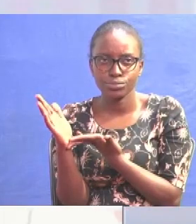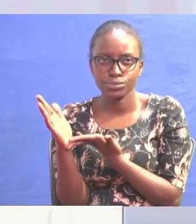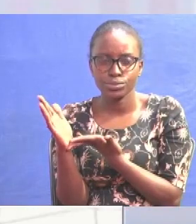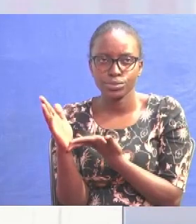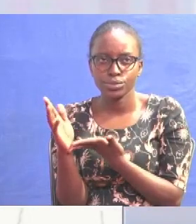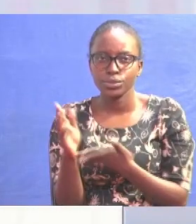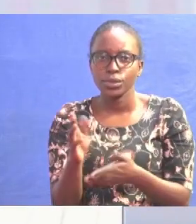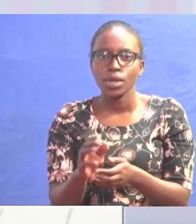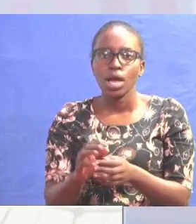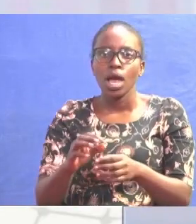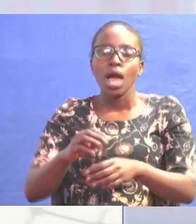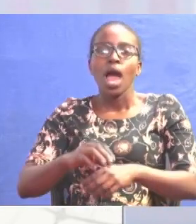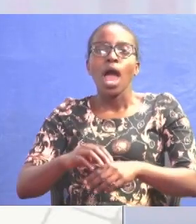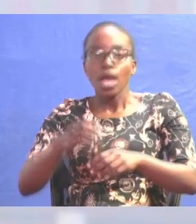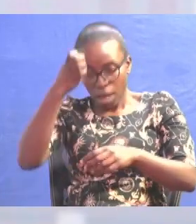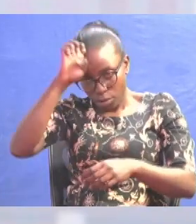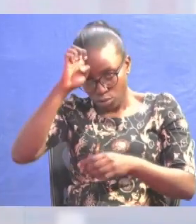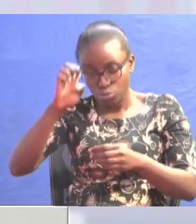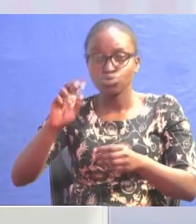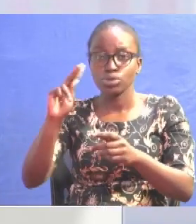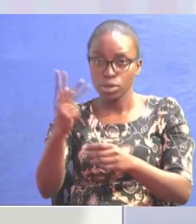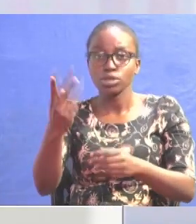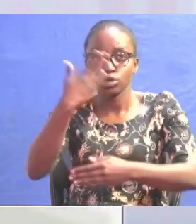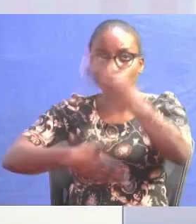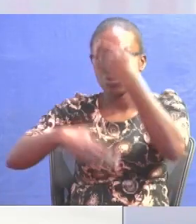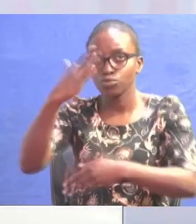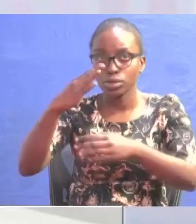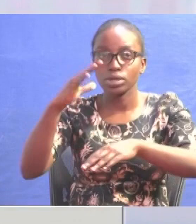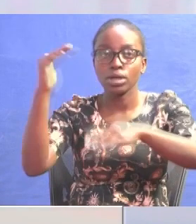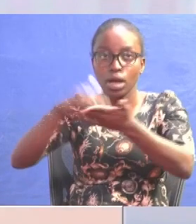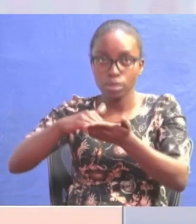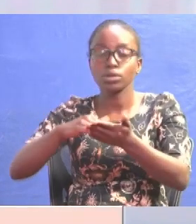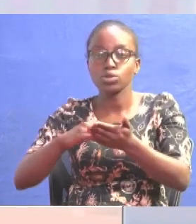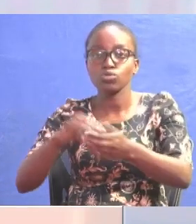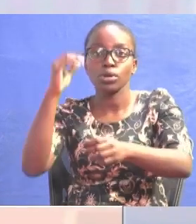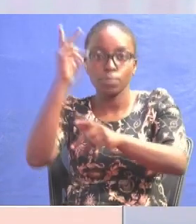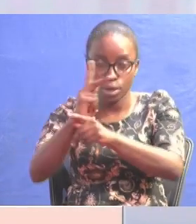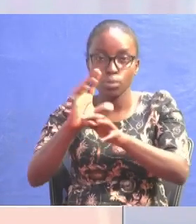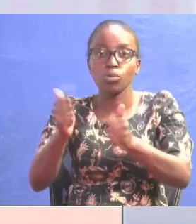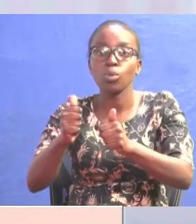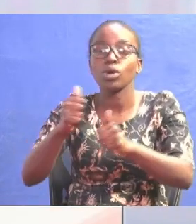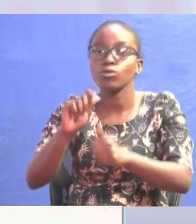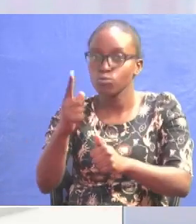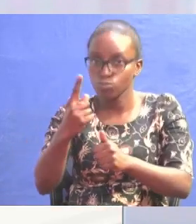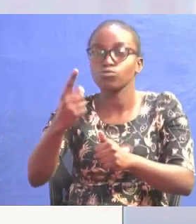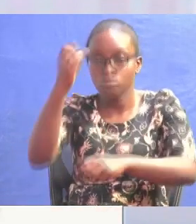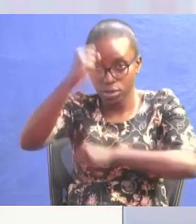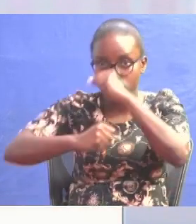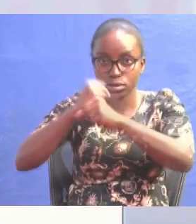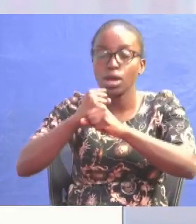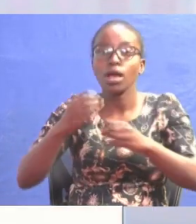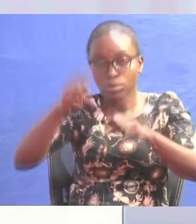And our still matters education, Kenyatta University was yet again packed with first-year student who streamed in for the second